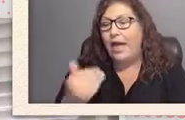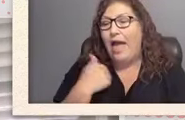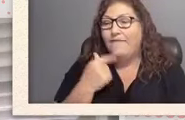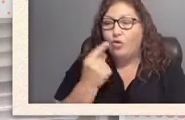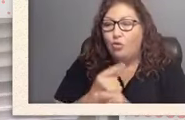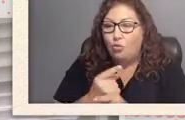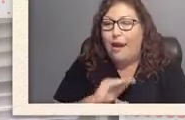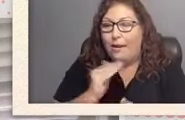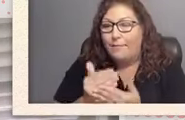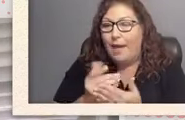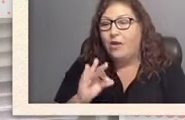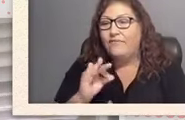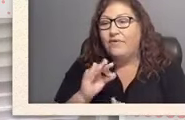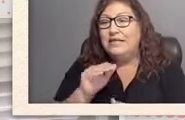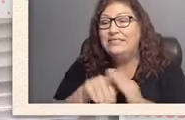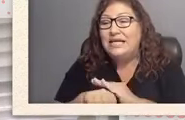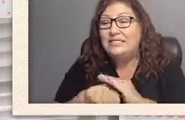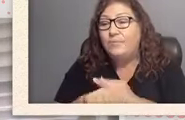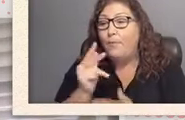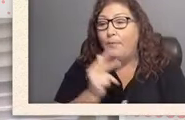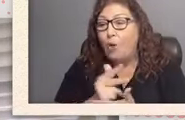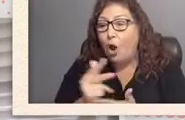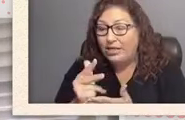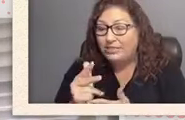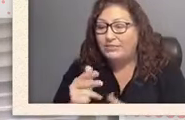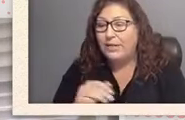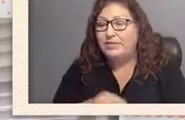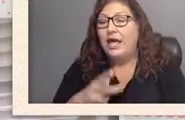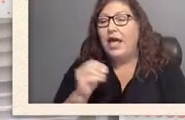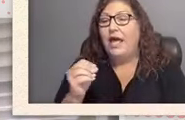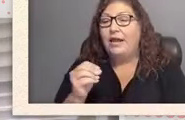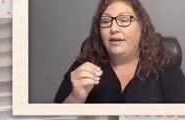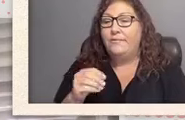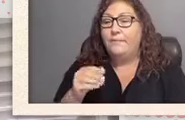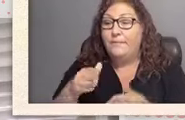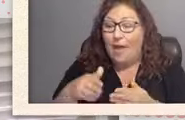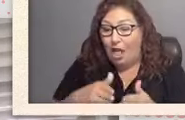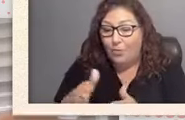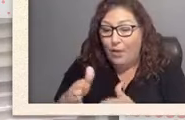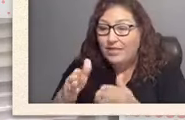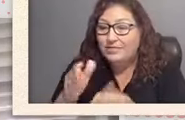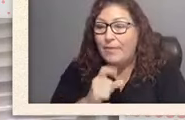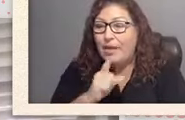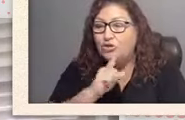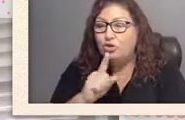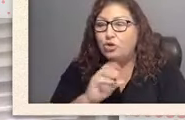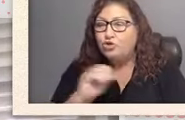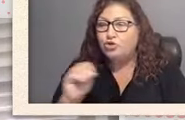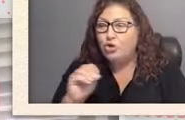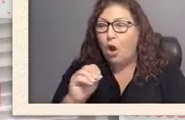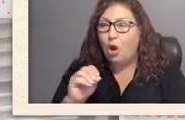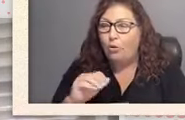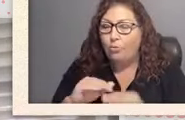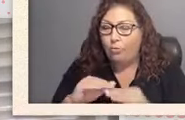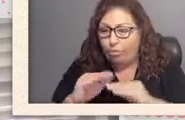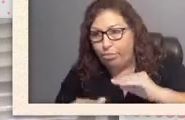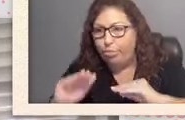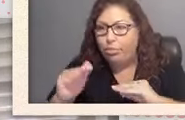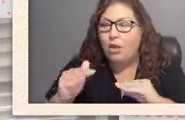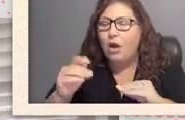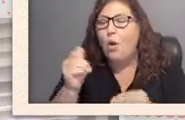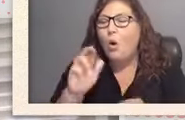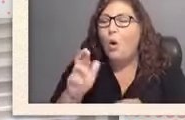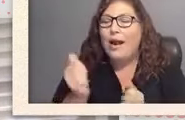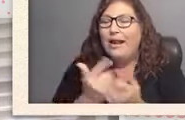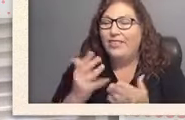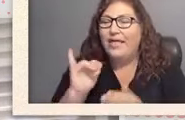of accessible parking spaces, in terms of pathways, so making sure that there aren't any gravel lips or anything that